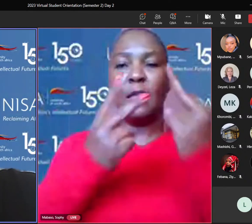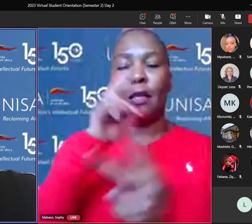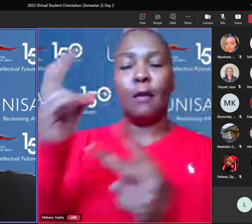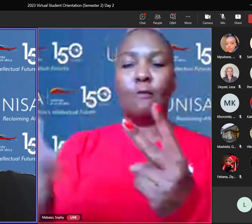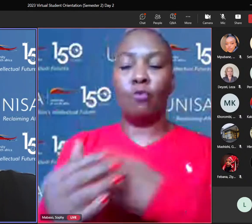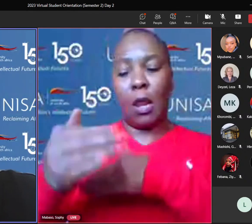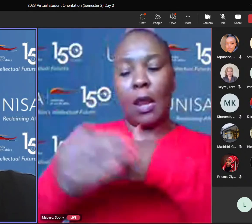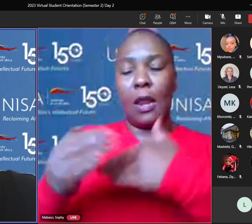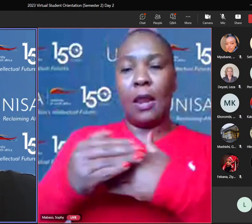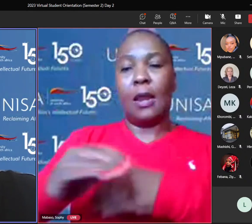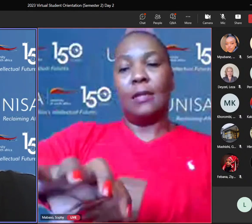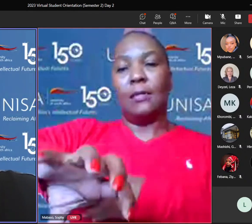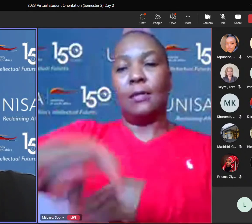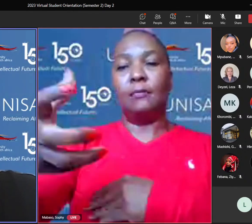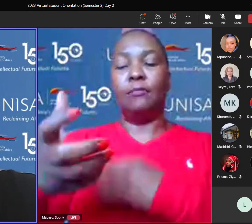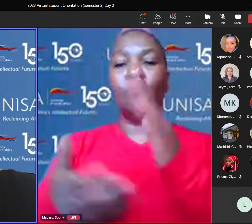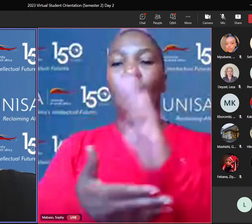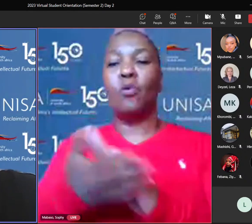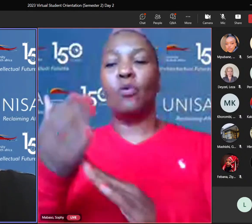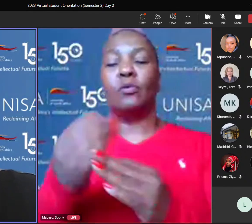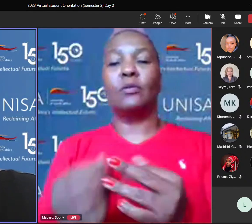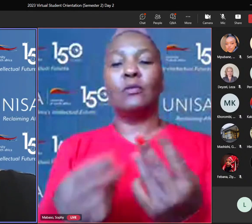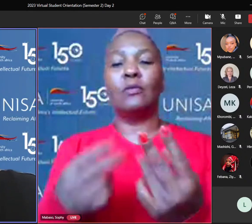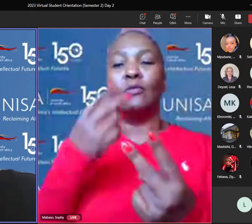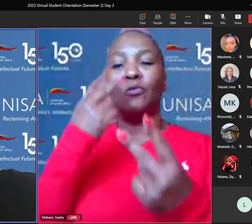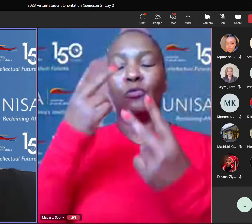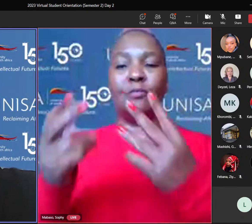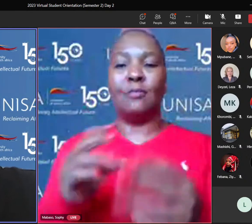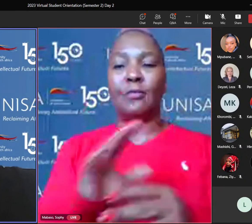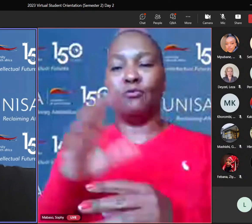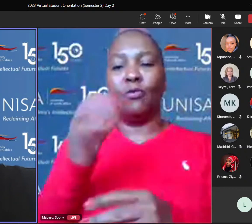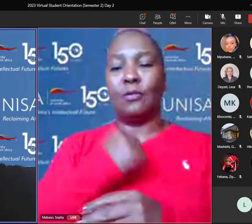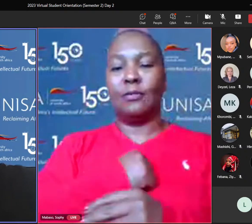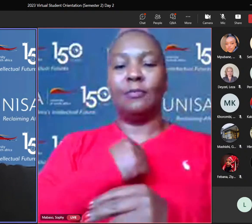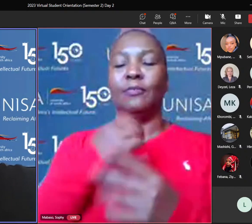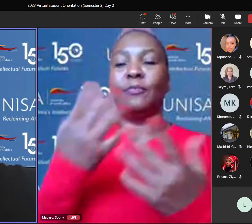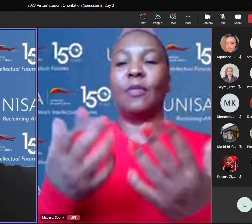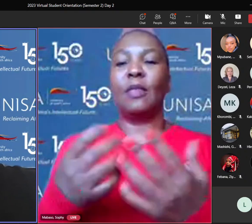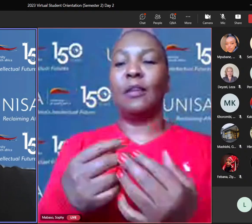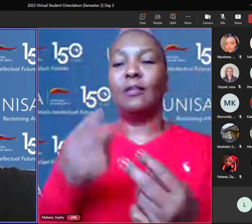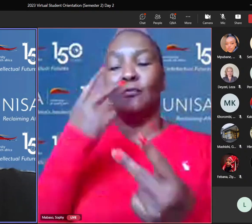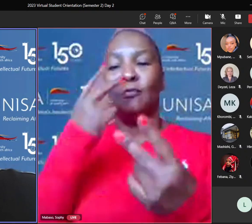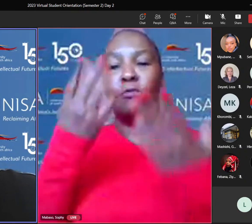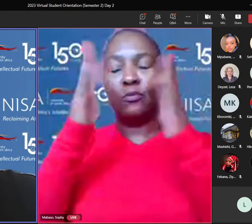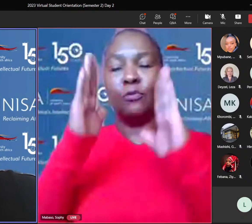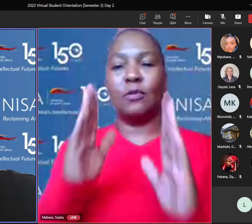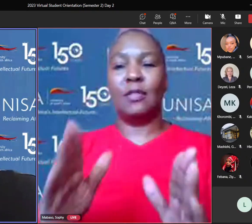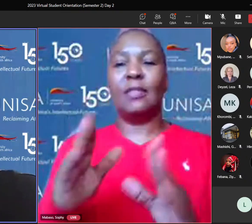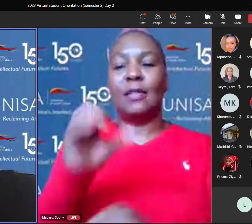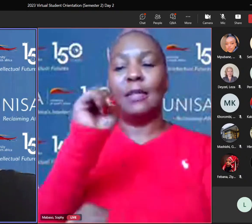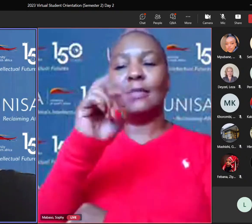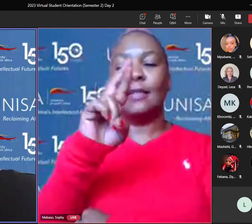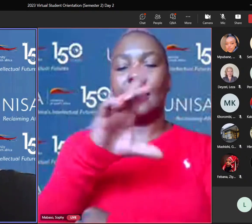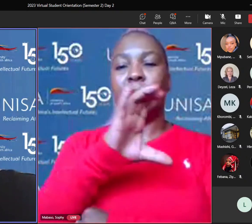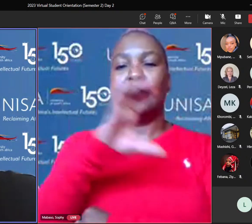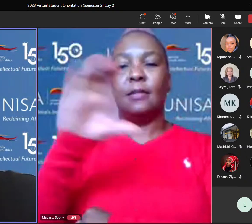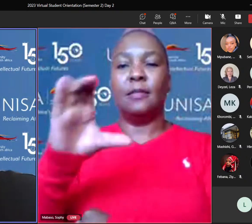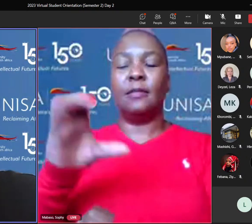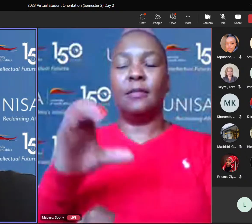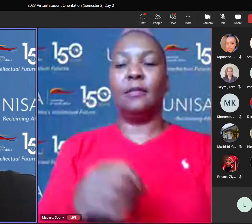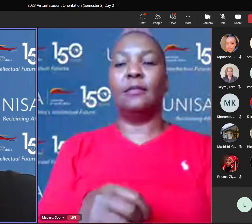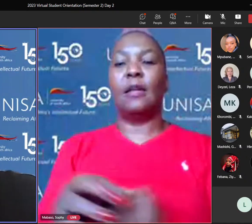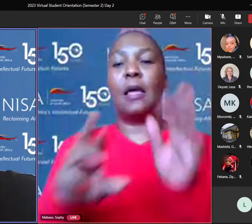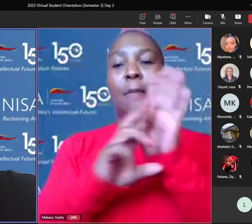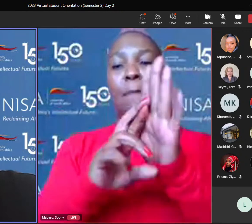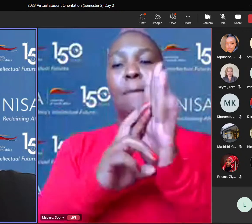campus, and go visit the student retention unit, the student the SRC, Student Representative